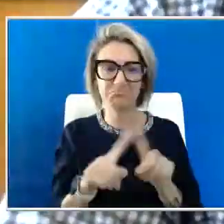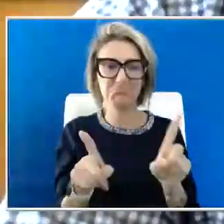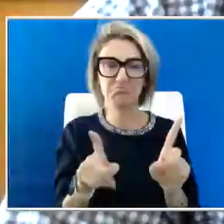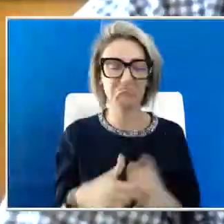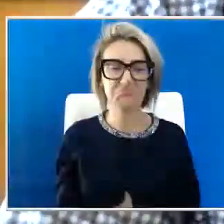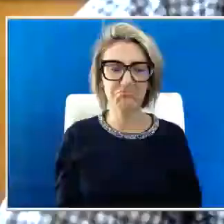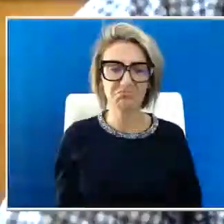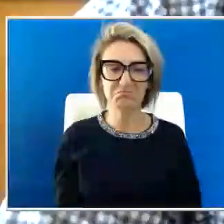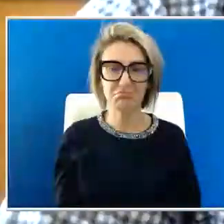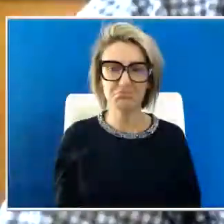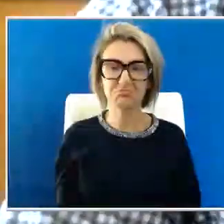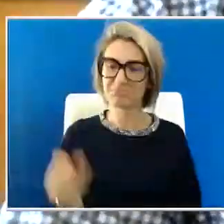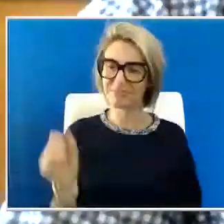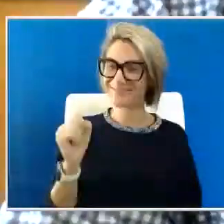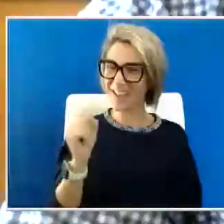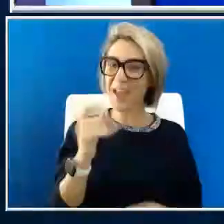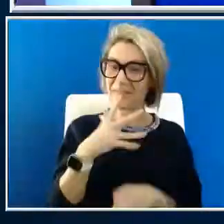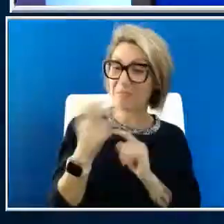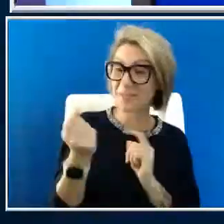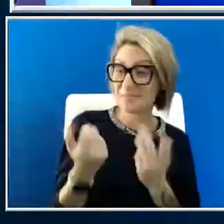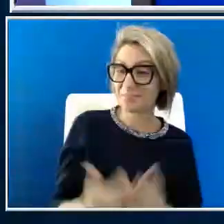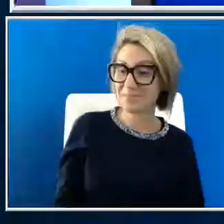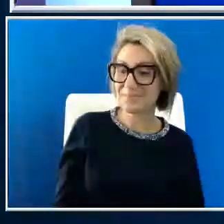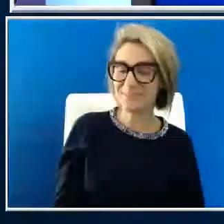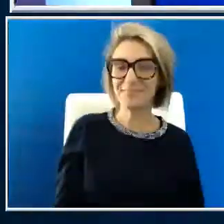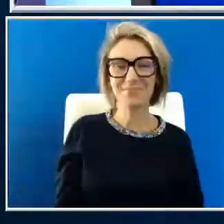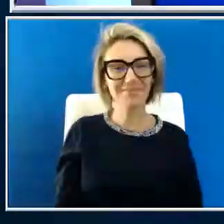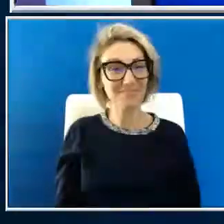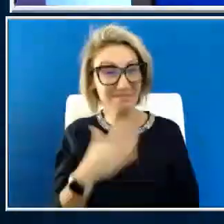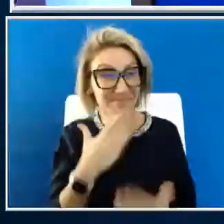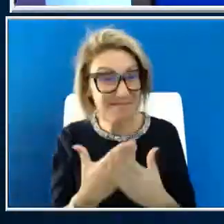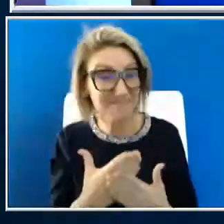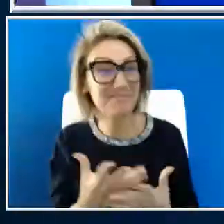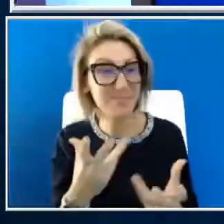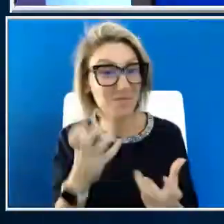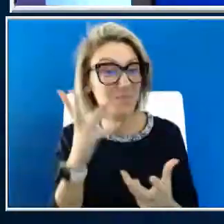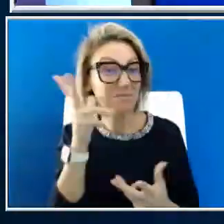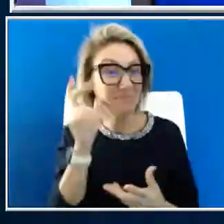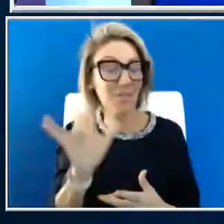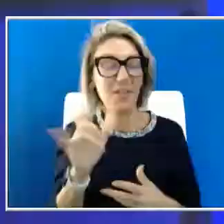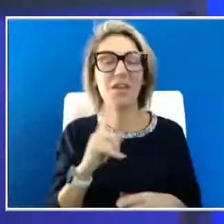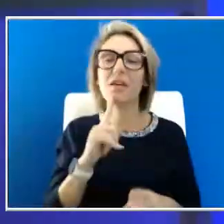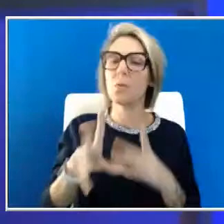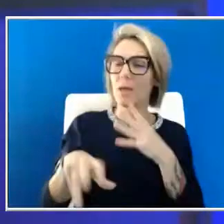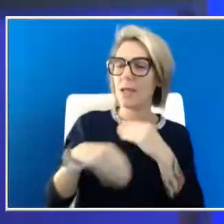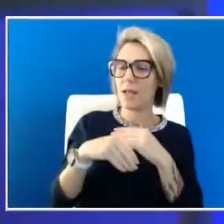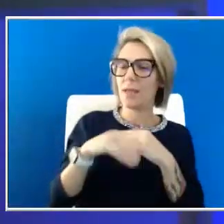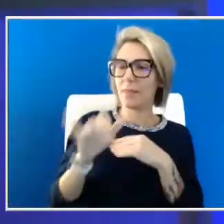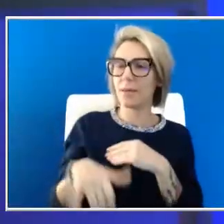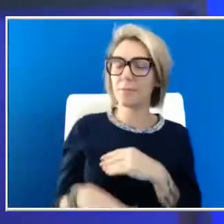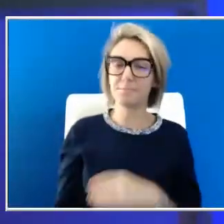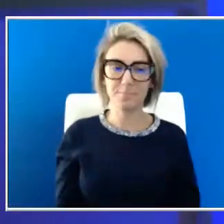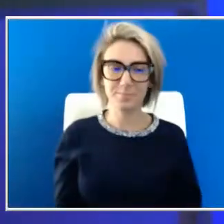was awesome. Good. That's what we like to hear. Yeah, if I can just add to that, I mean,